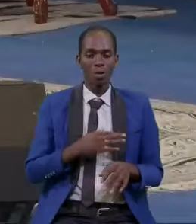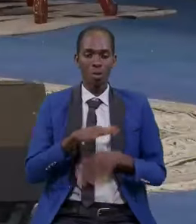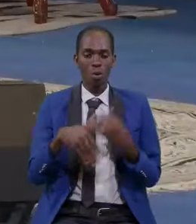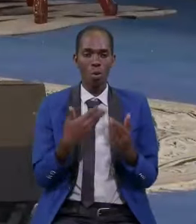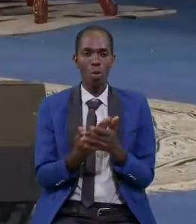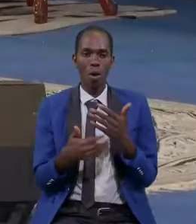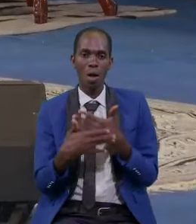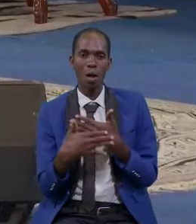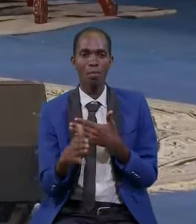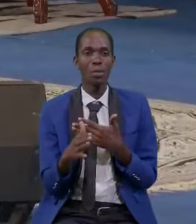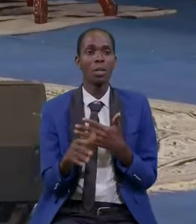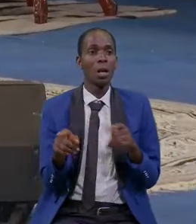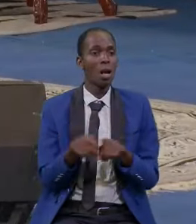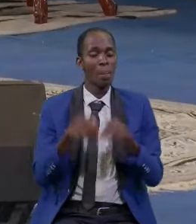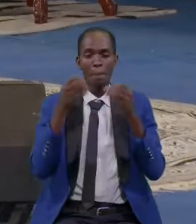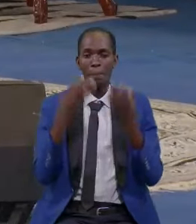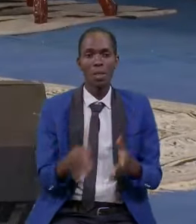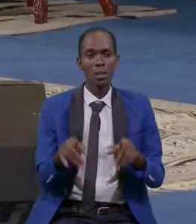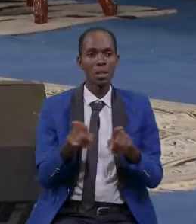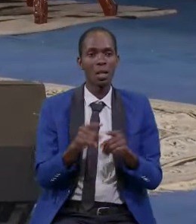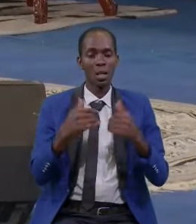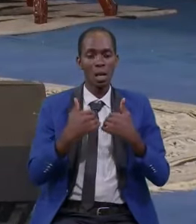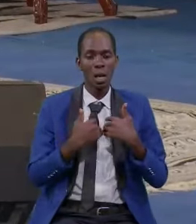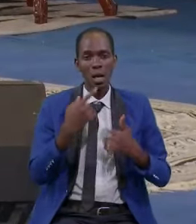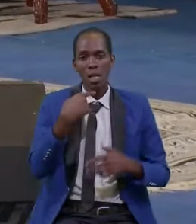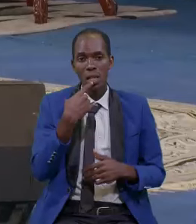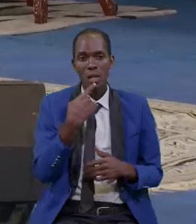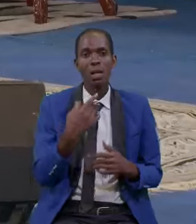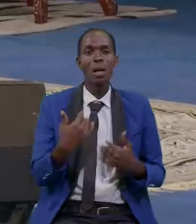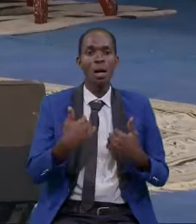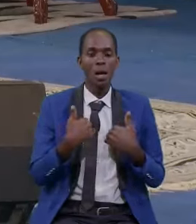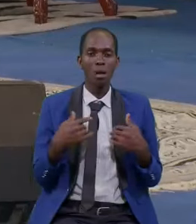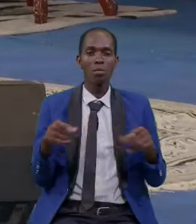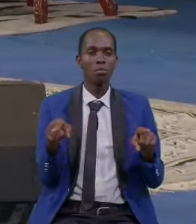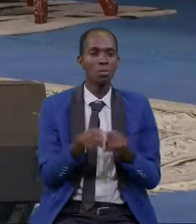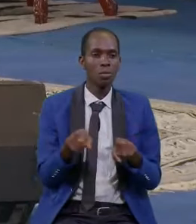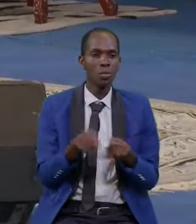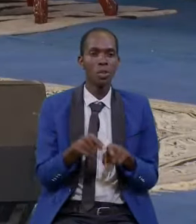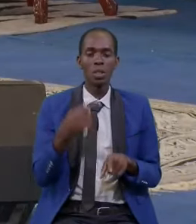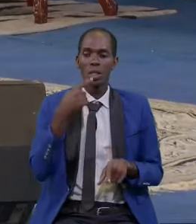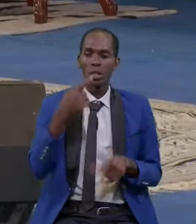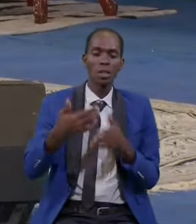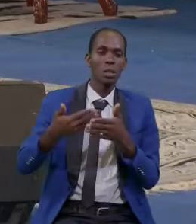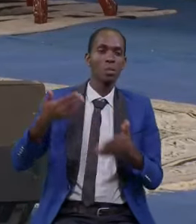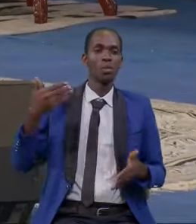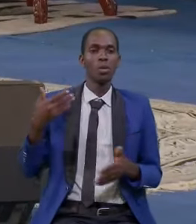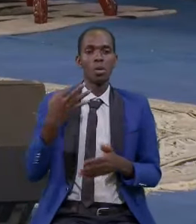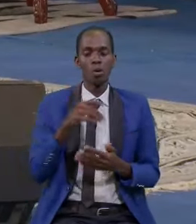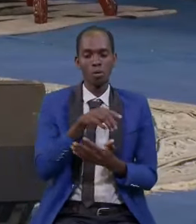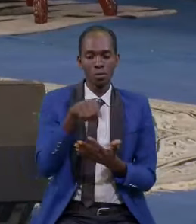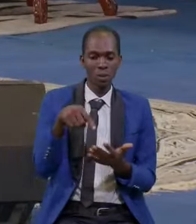many as have spoken, have likewise foretold of these days.